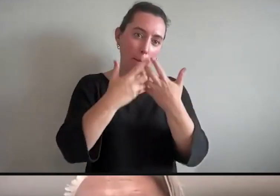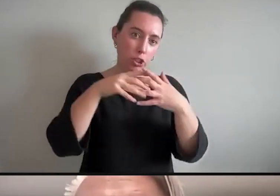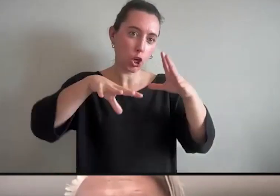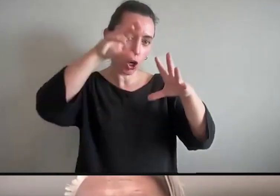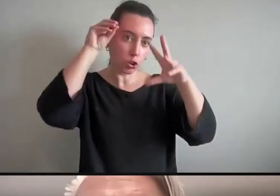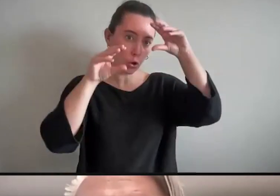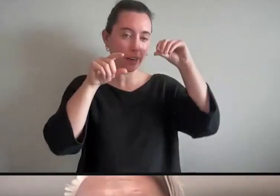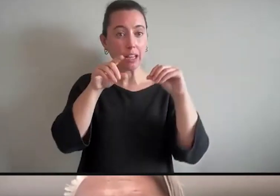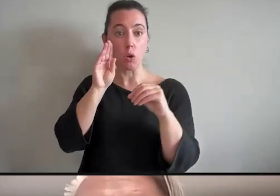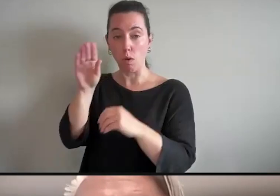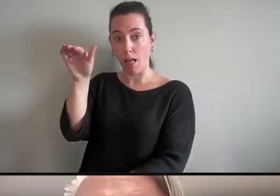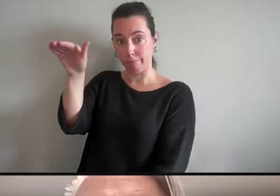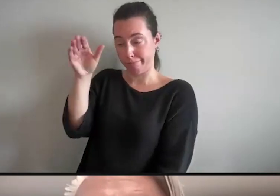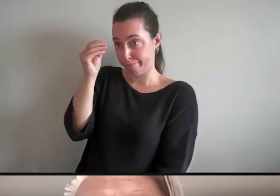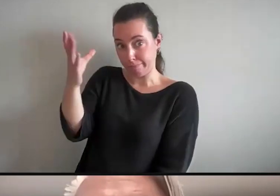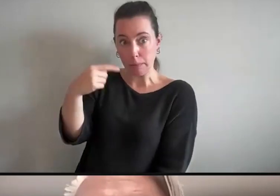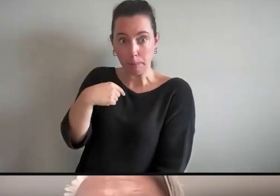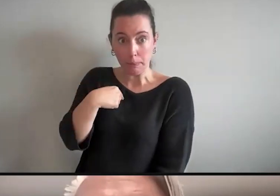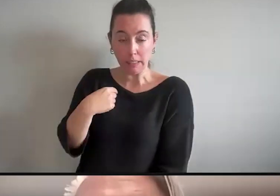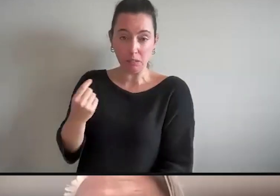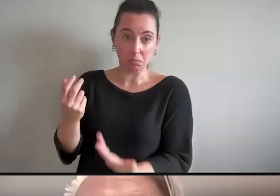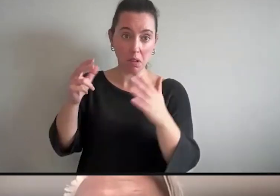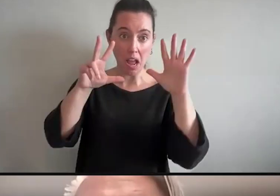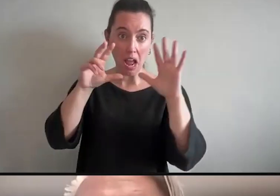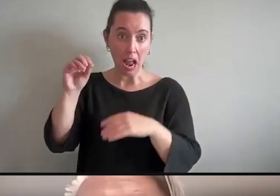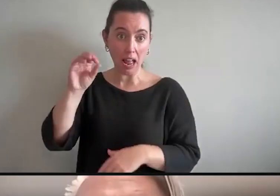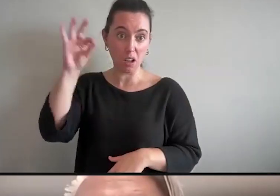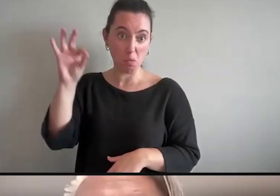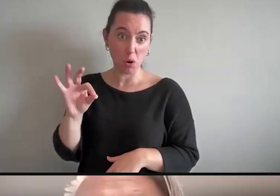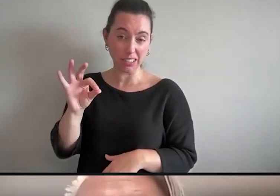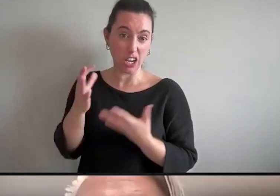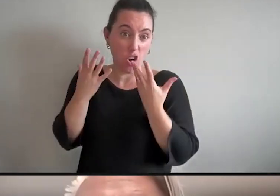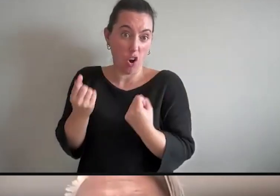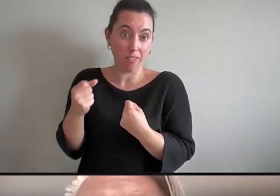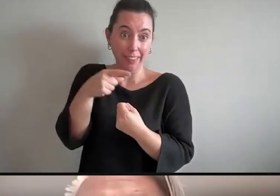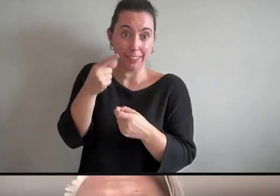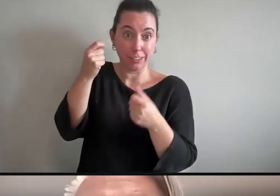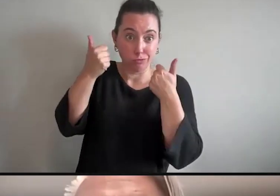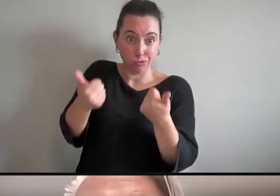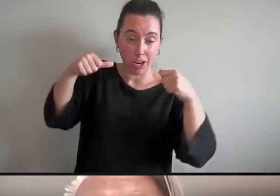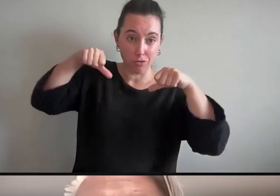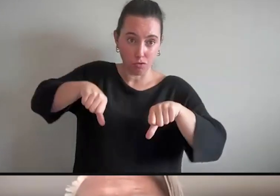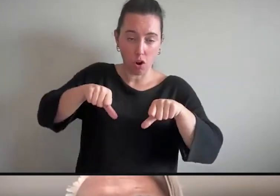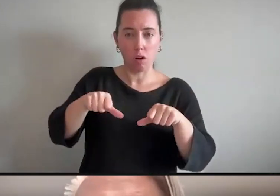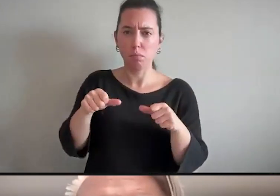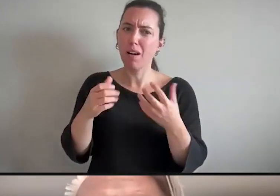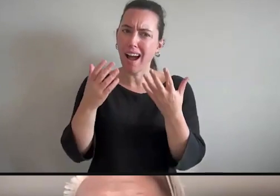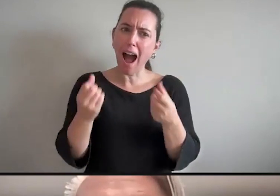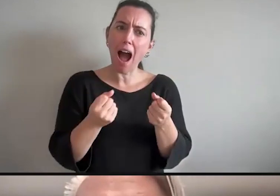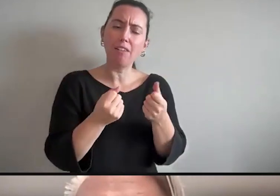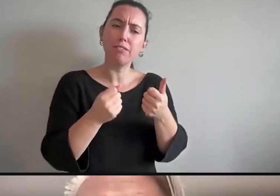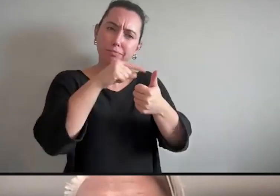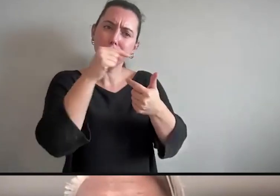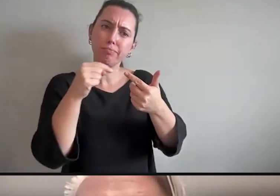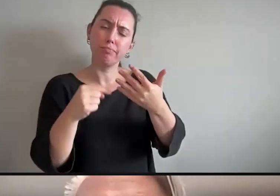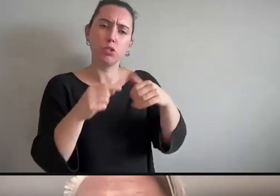of its confidence, and it doesn't get you through the accessibility test. It still shows up as warnings. Thank you.